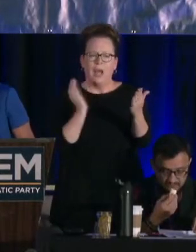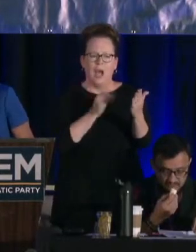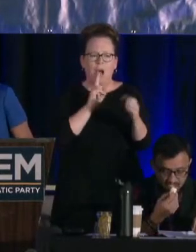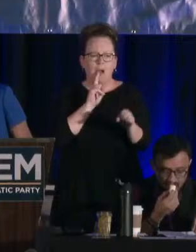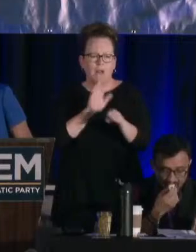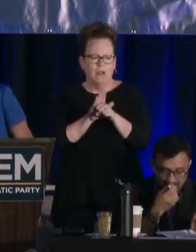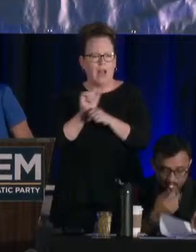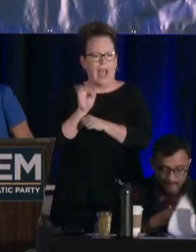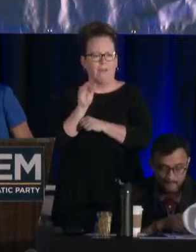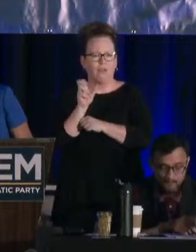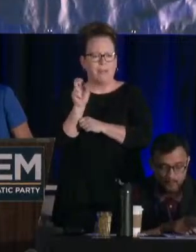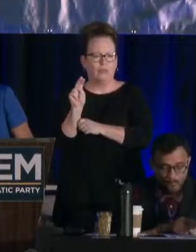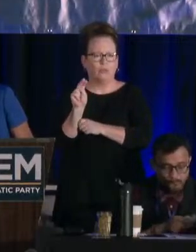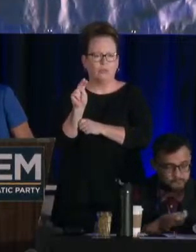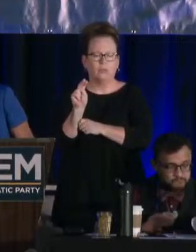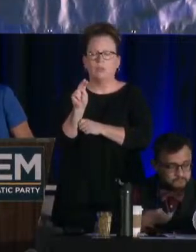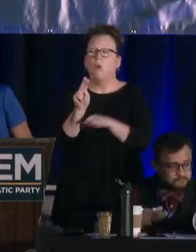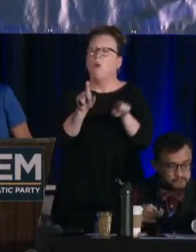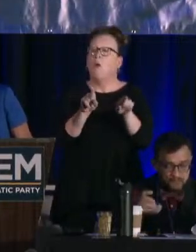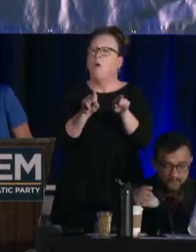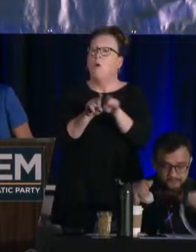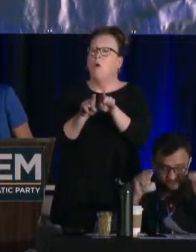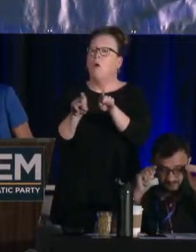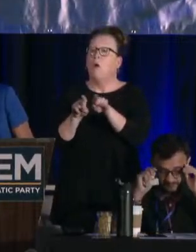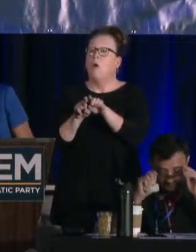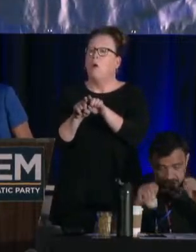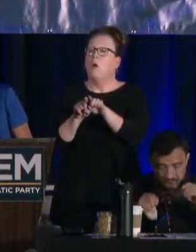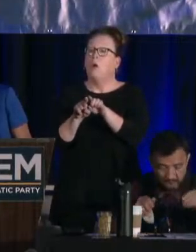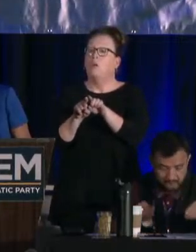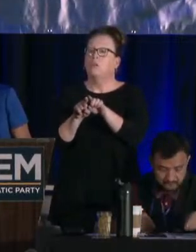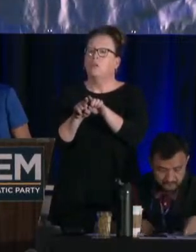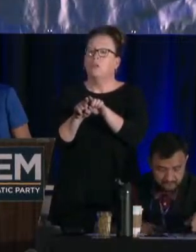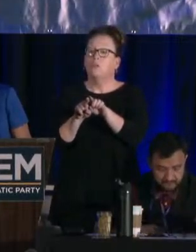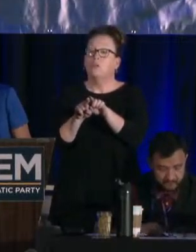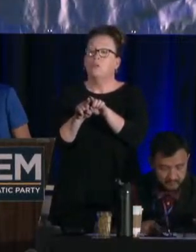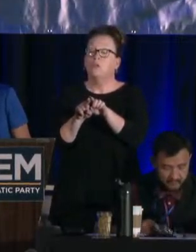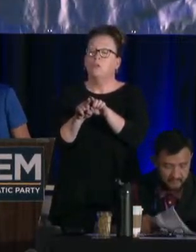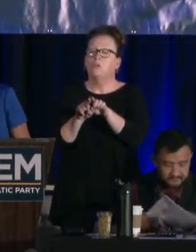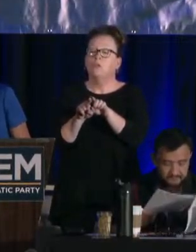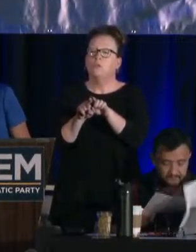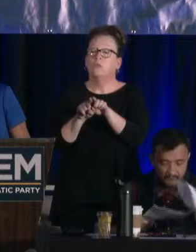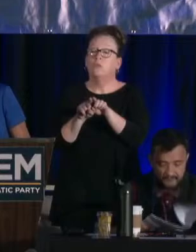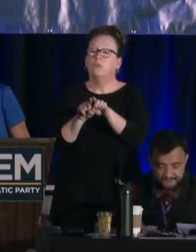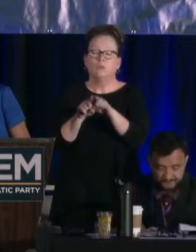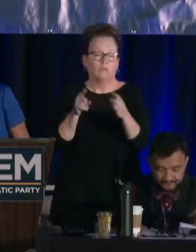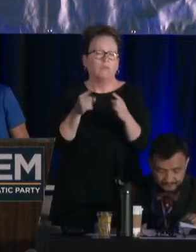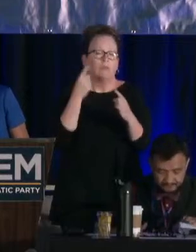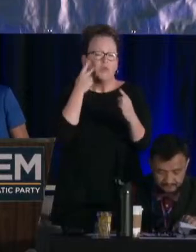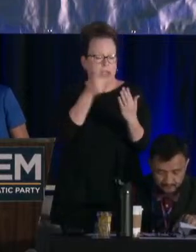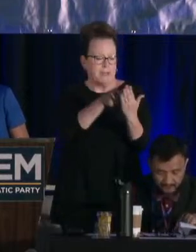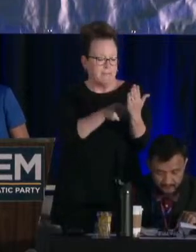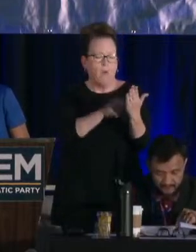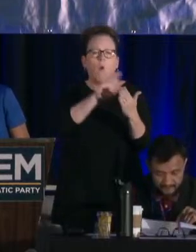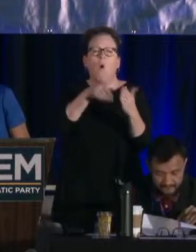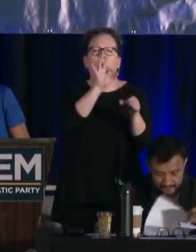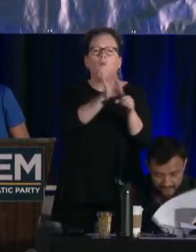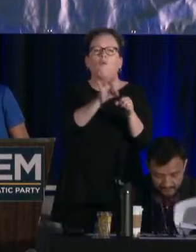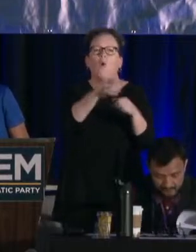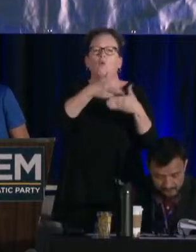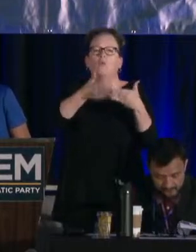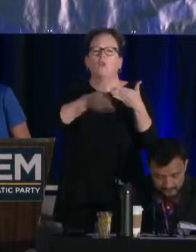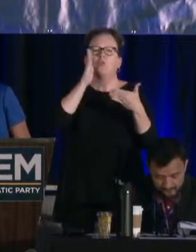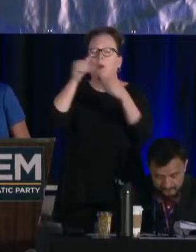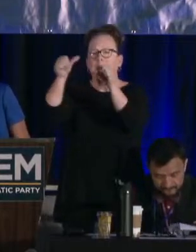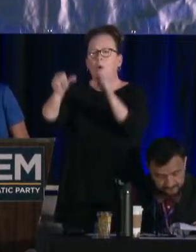The reaffirmations, as well as the product of this morning's outcome, will be posted on the